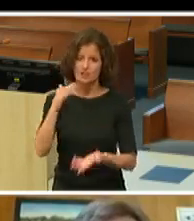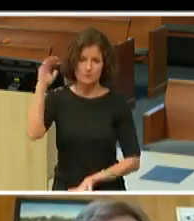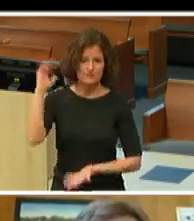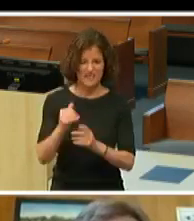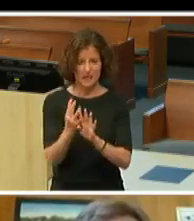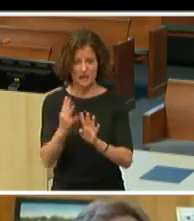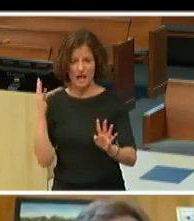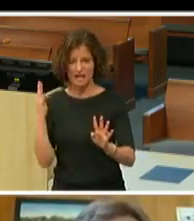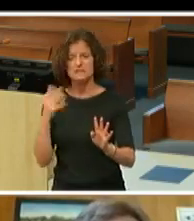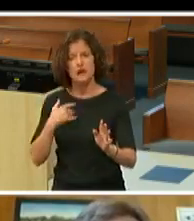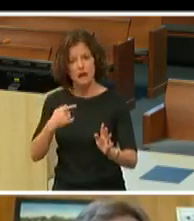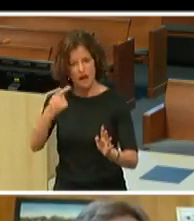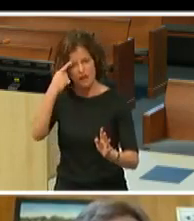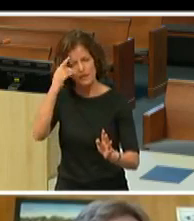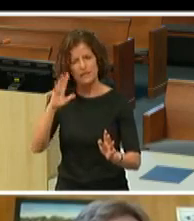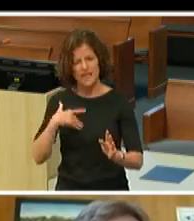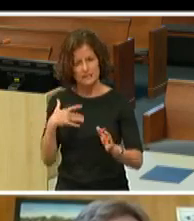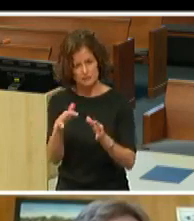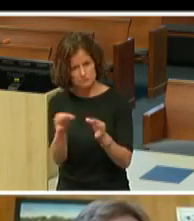some messaging there.